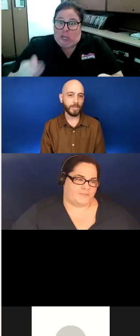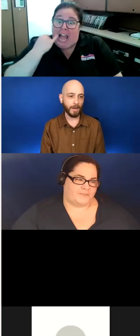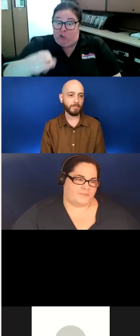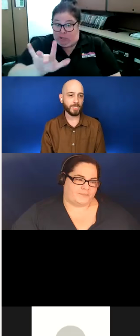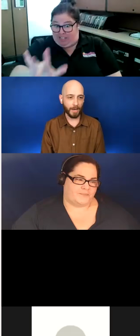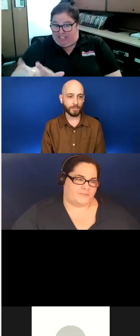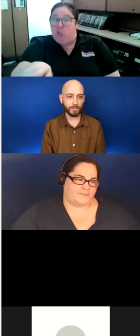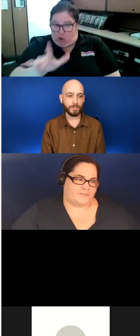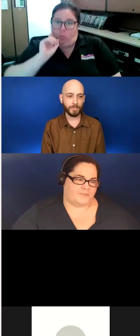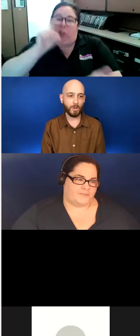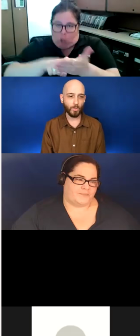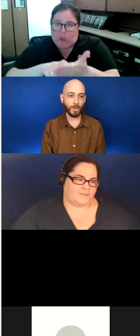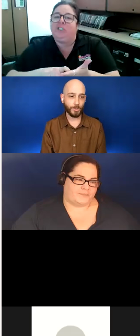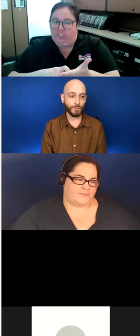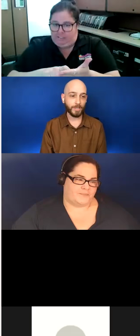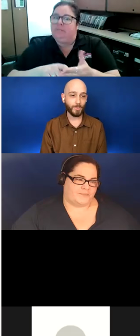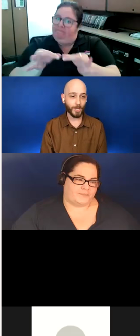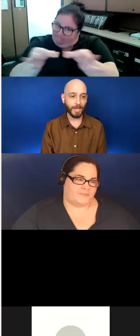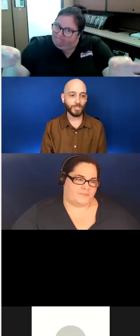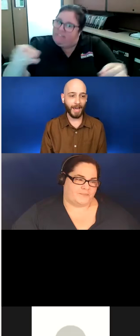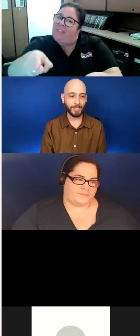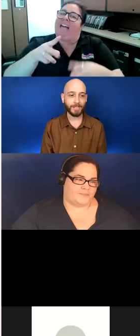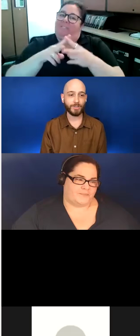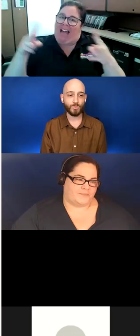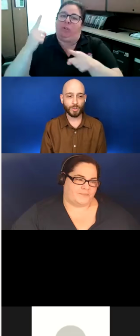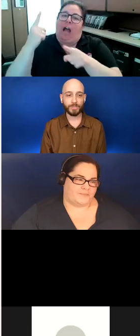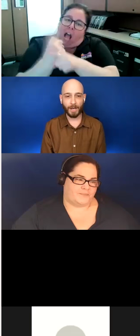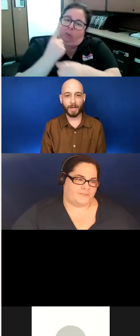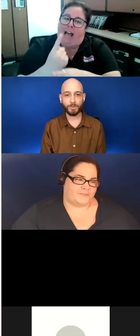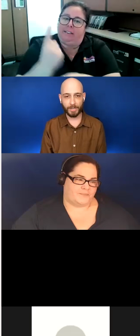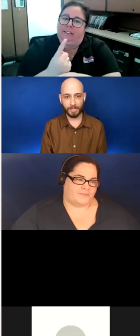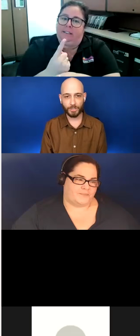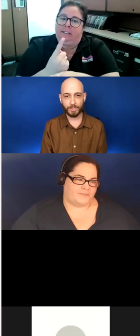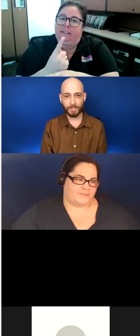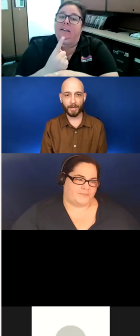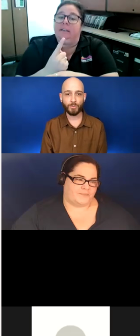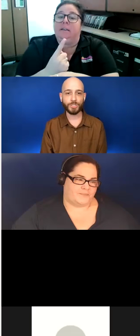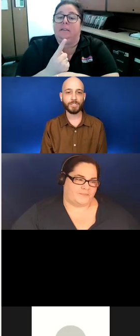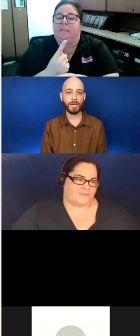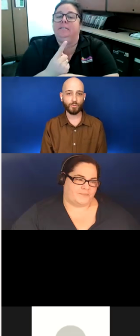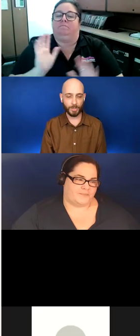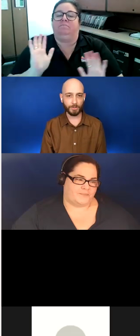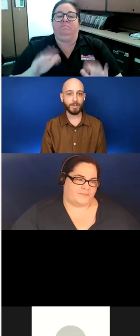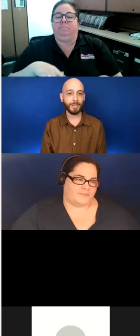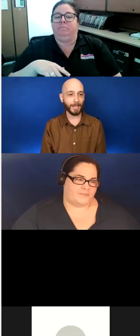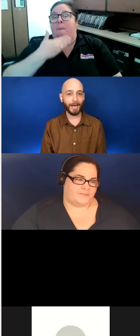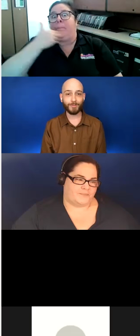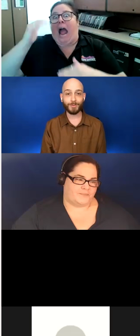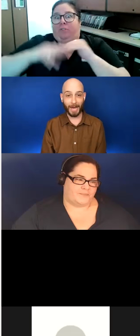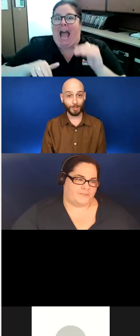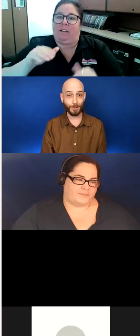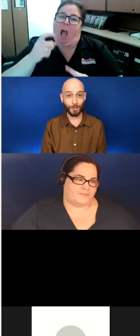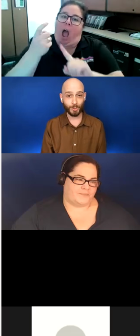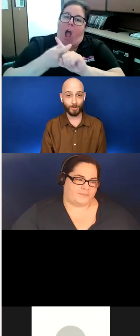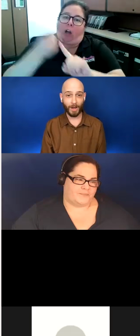Also, real-time text. We are using Communication Access Real-Time Translation today, which is a real